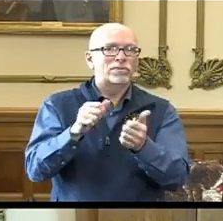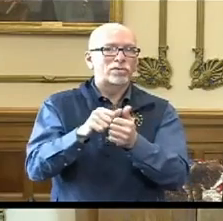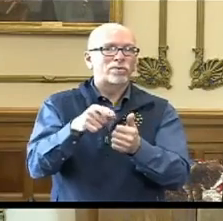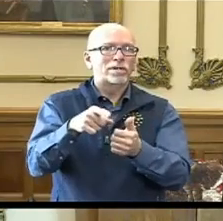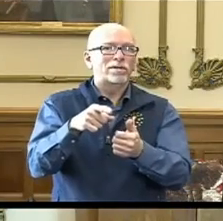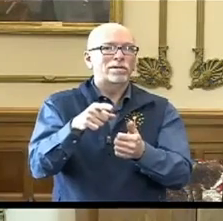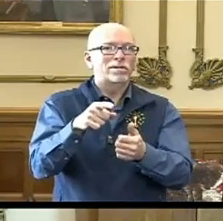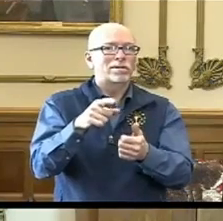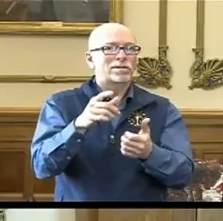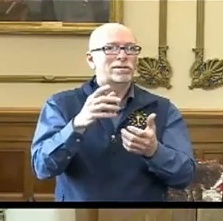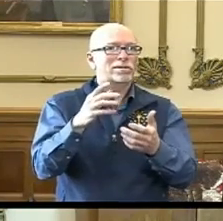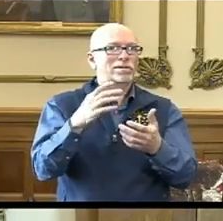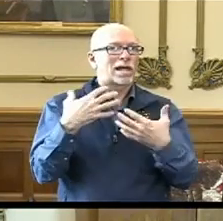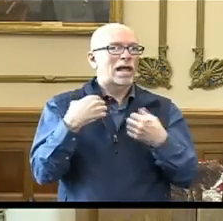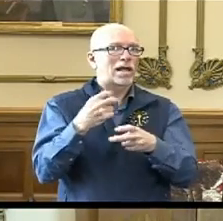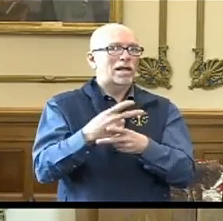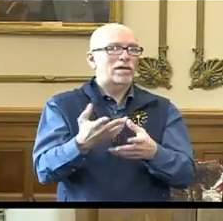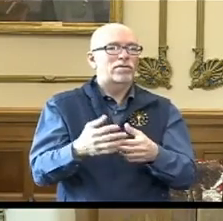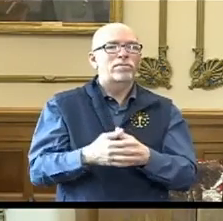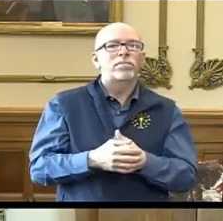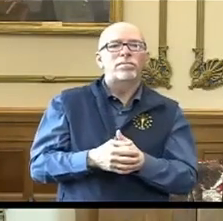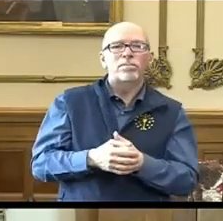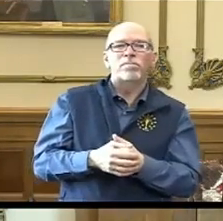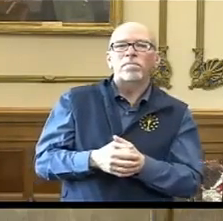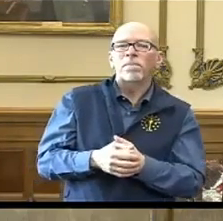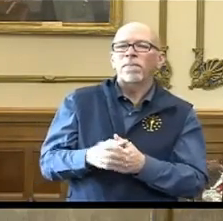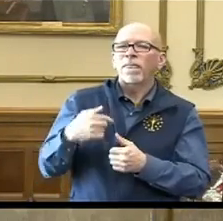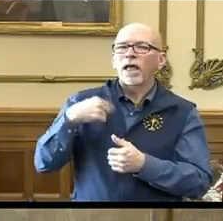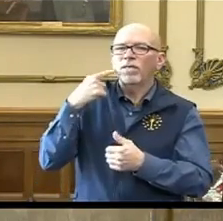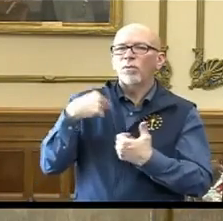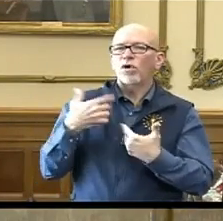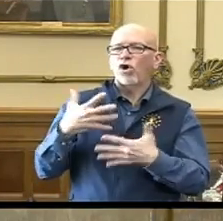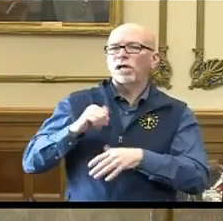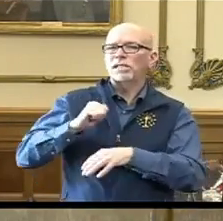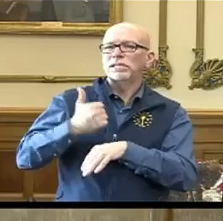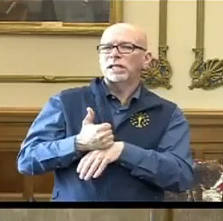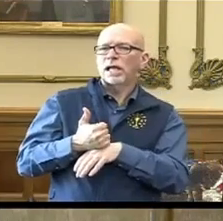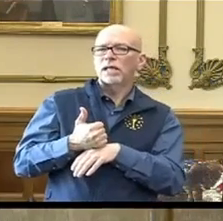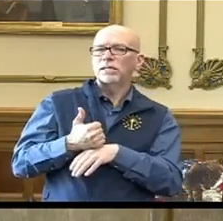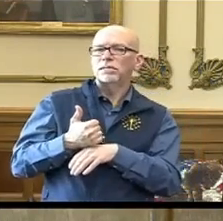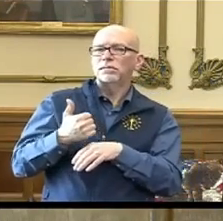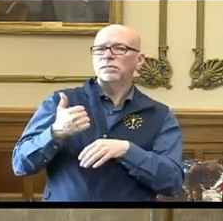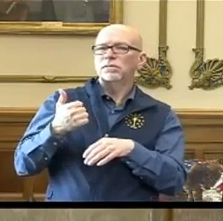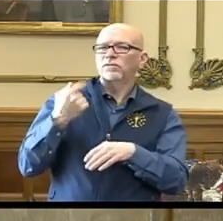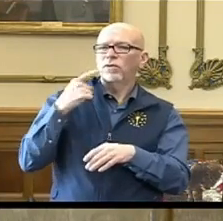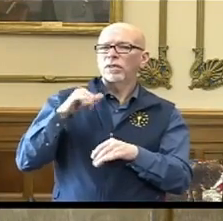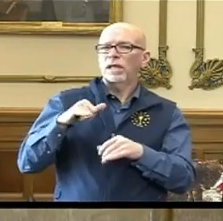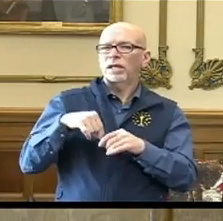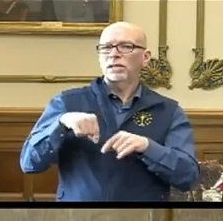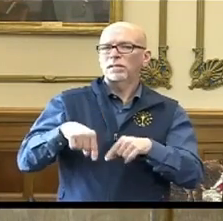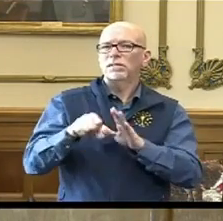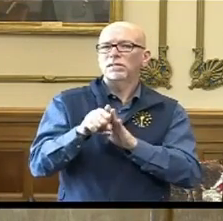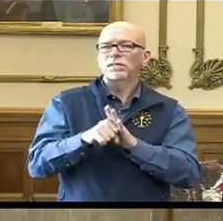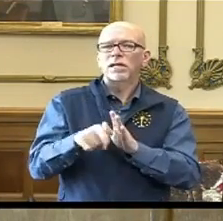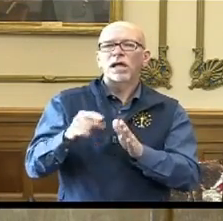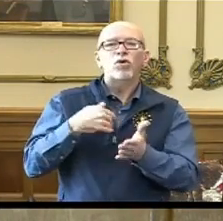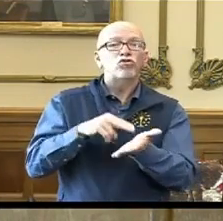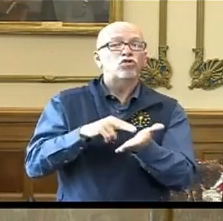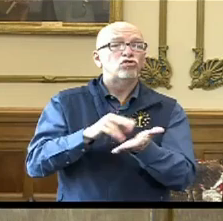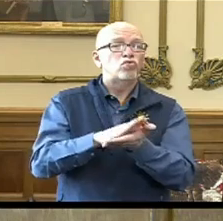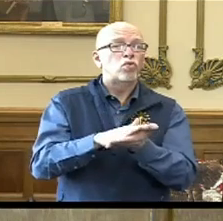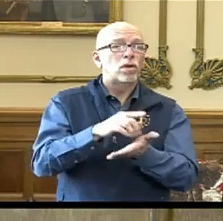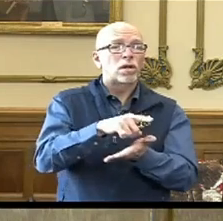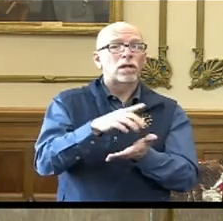are receiving oral care? I think we've already set a precedent for that here in the state, in that we worked with our nursing school